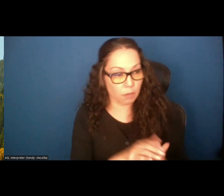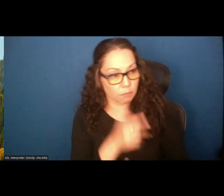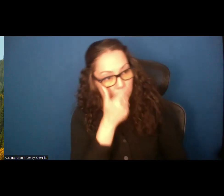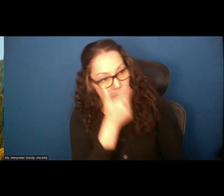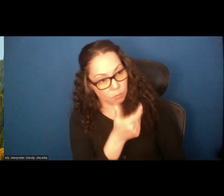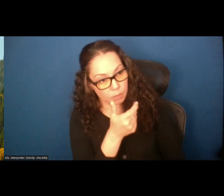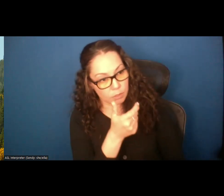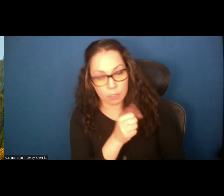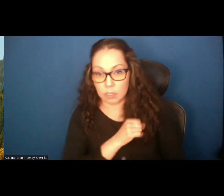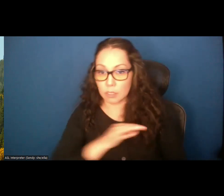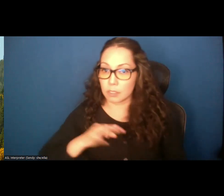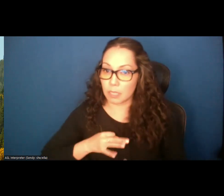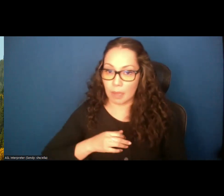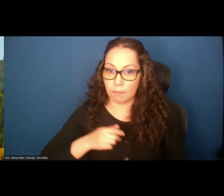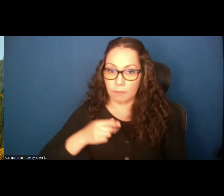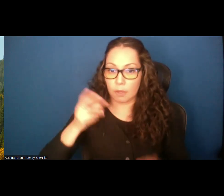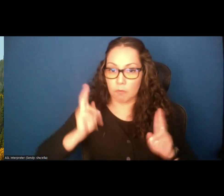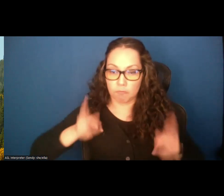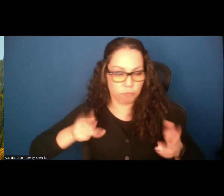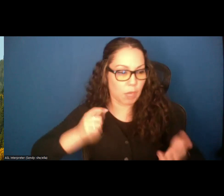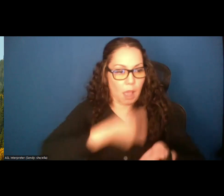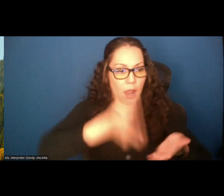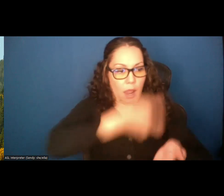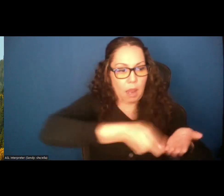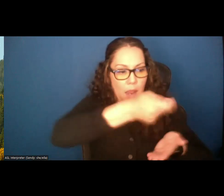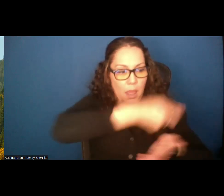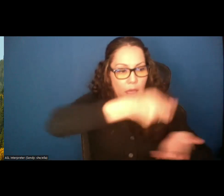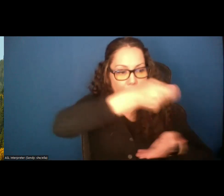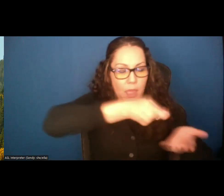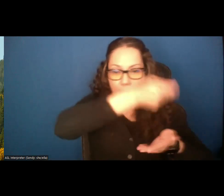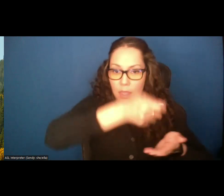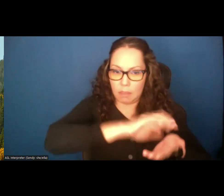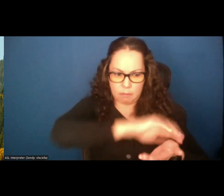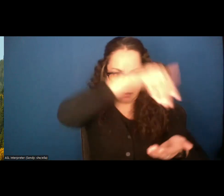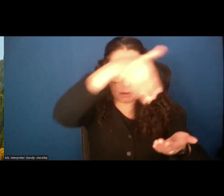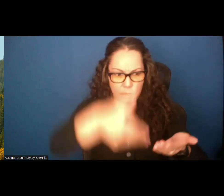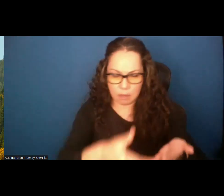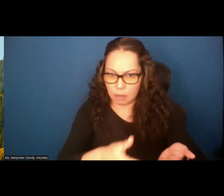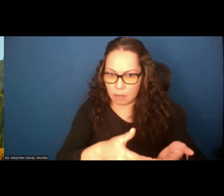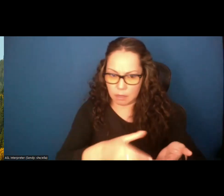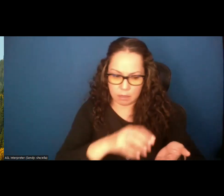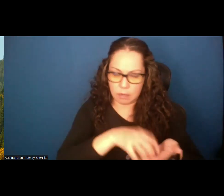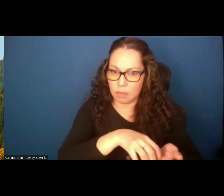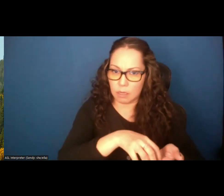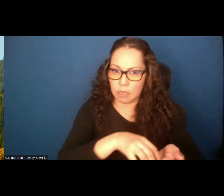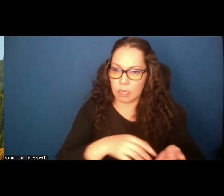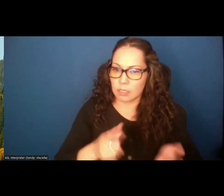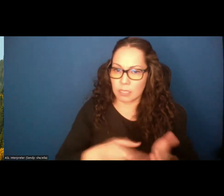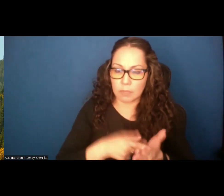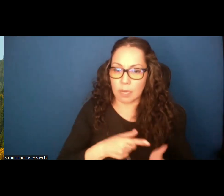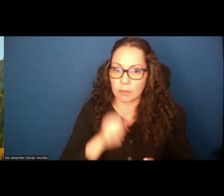the staff raced through meals, gave his wife extremely large portions with each bite causing her to choke,